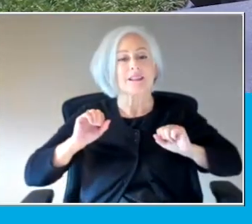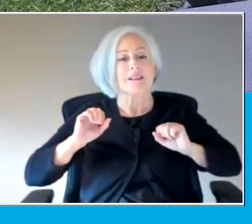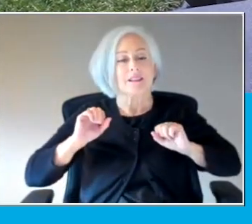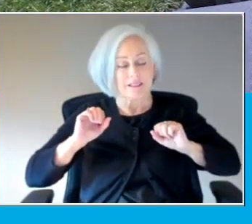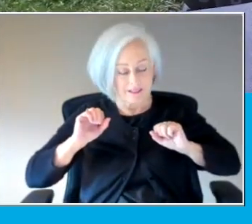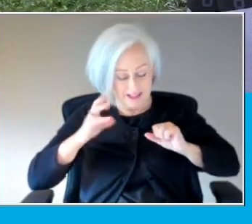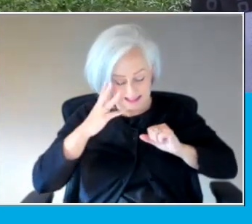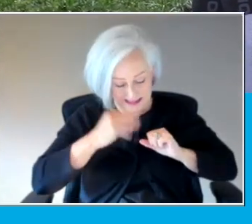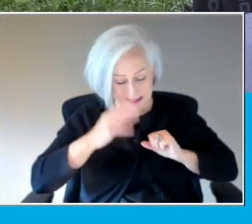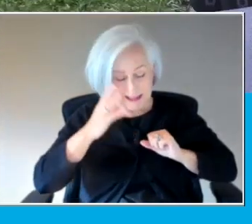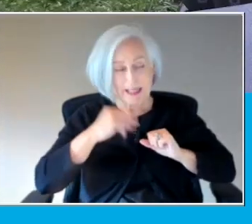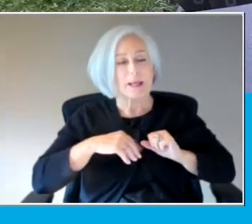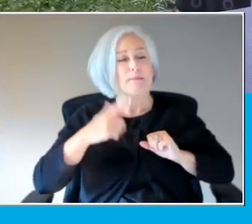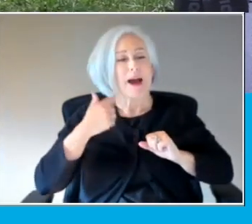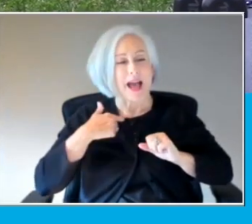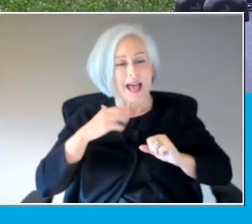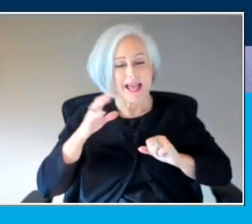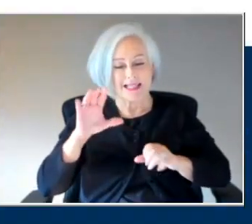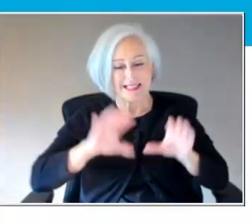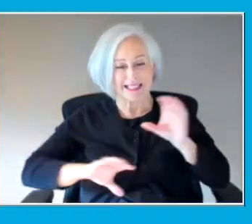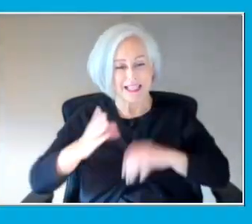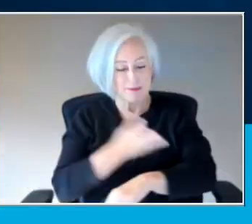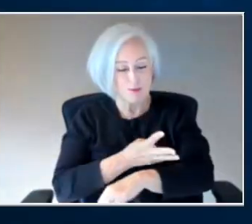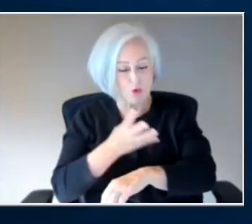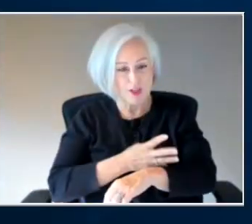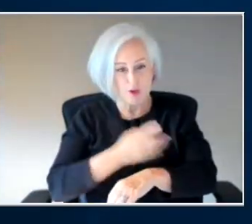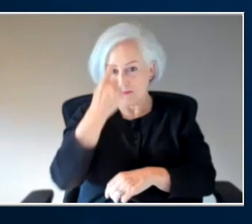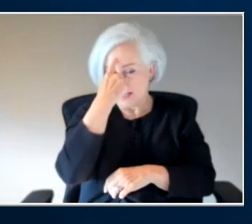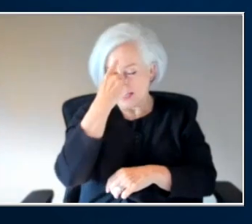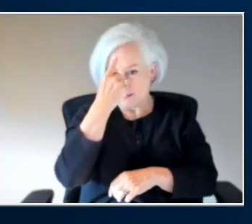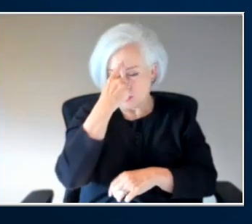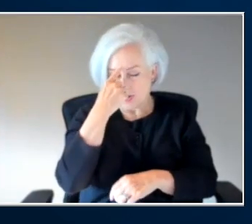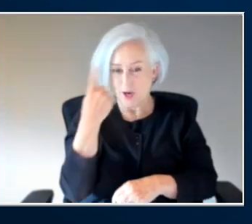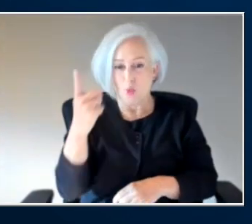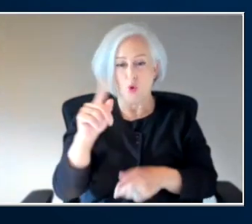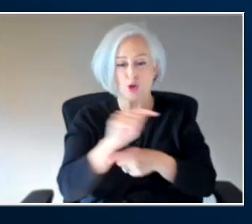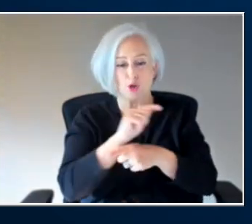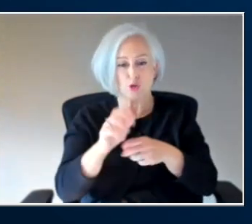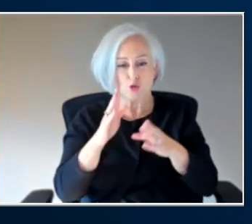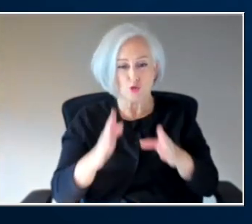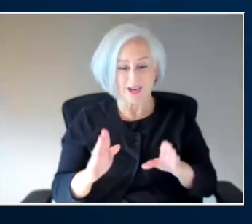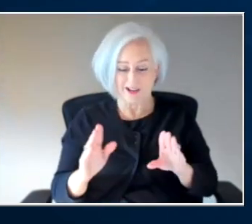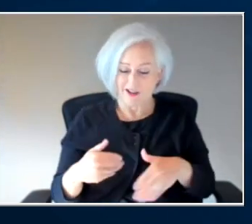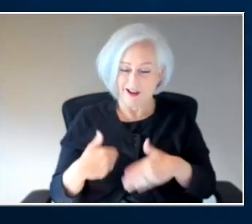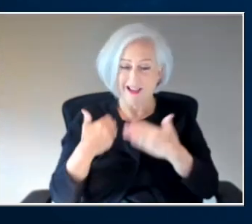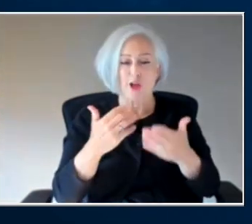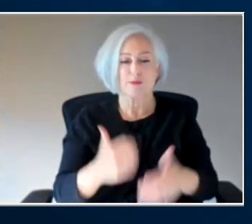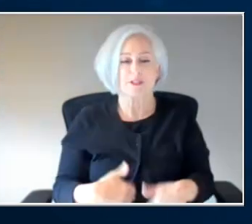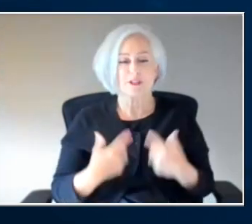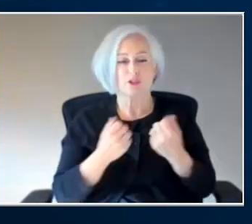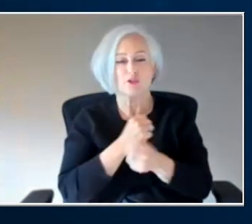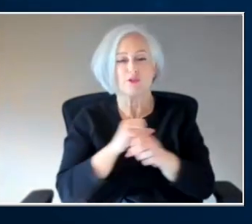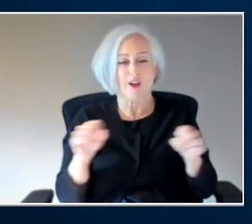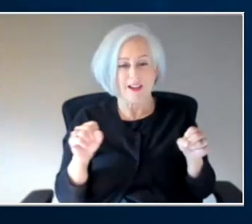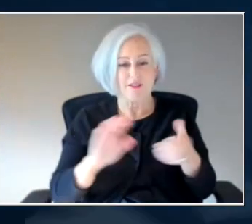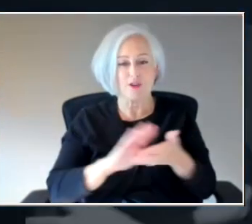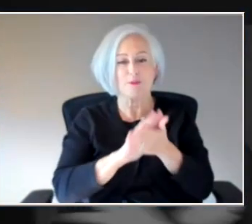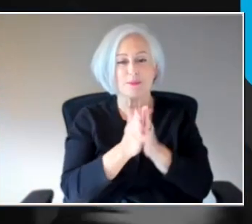her entire career to helping cancer survivors become cancer thrivers. Wednesday at 8.